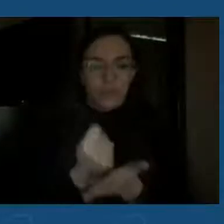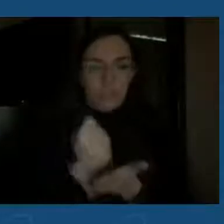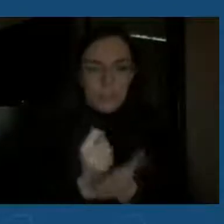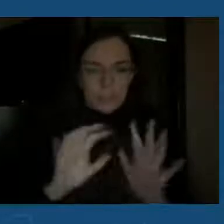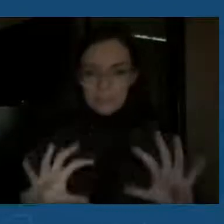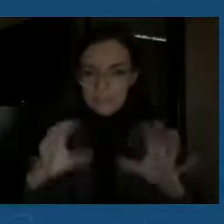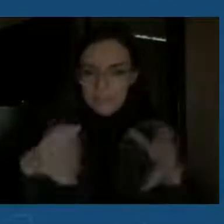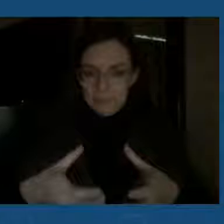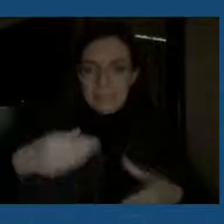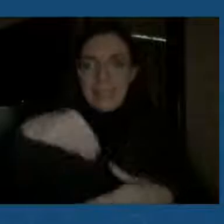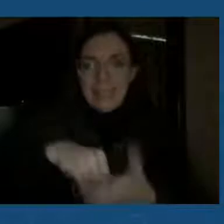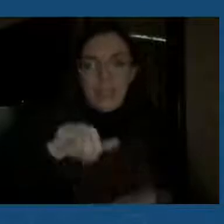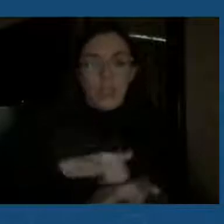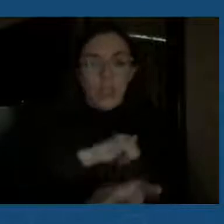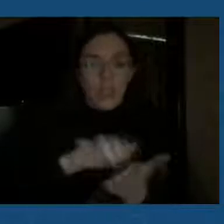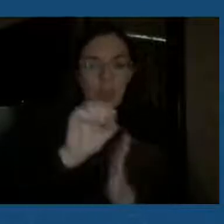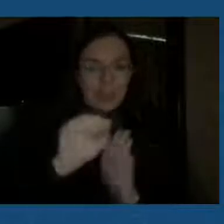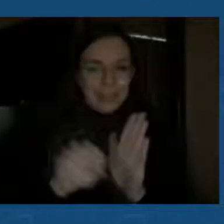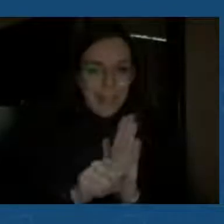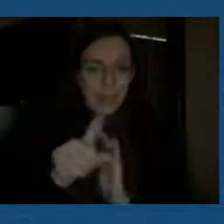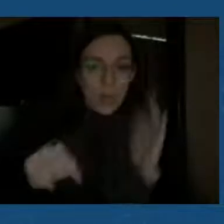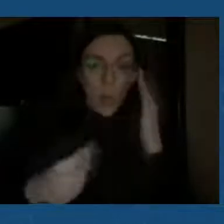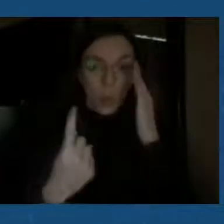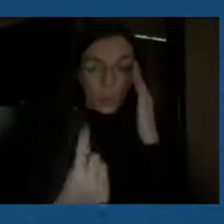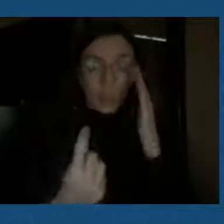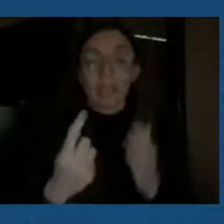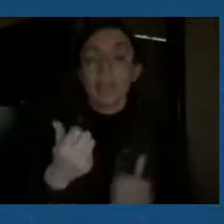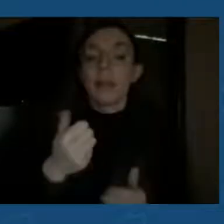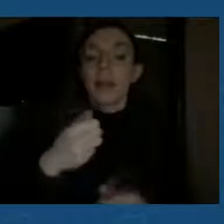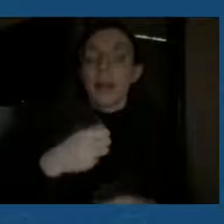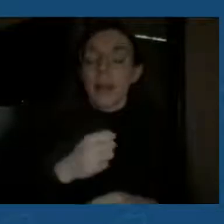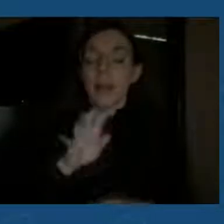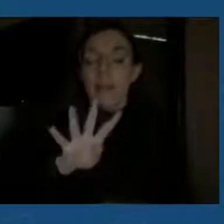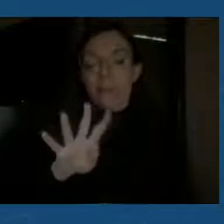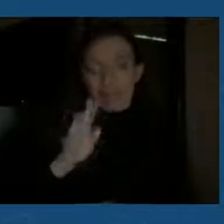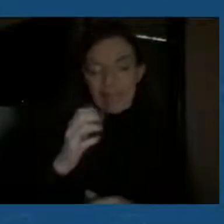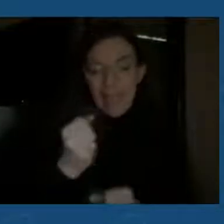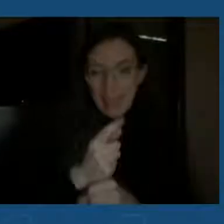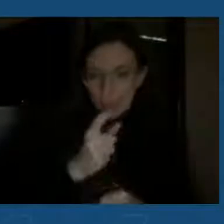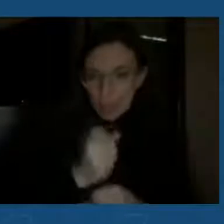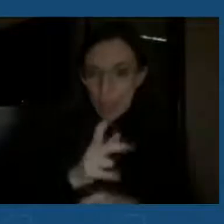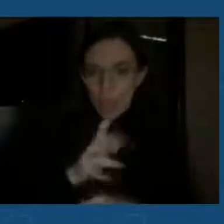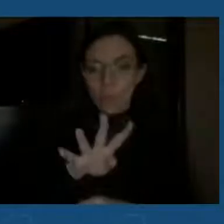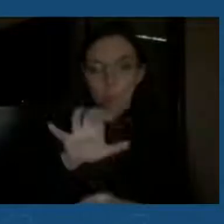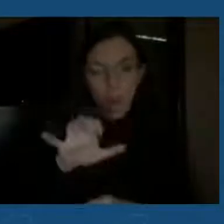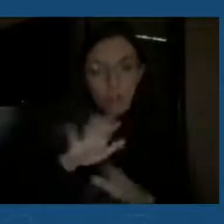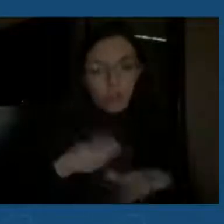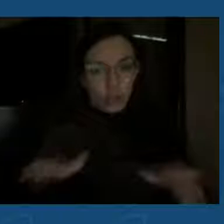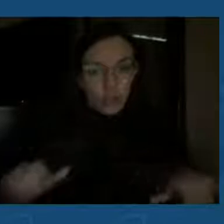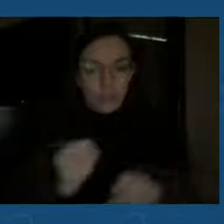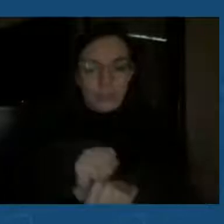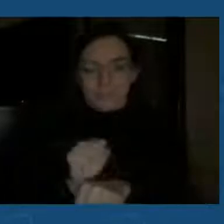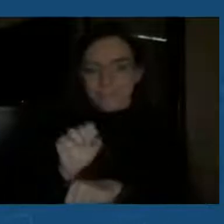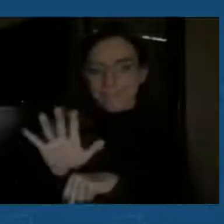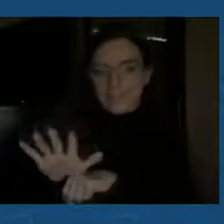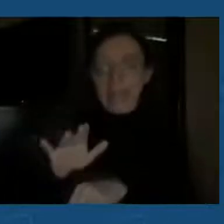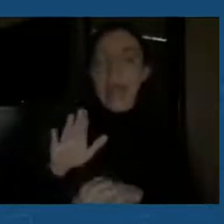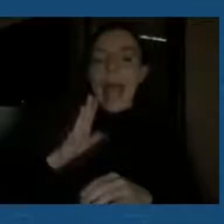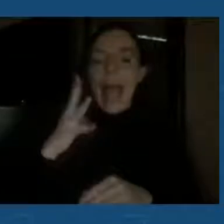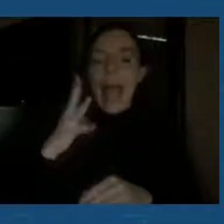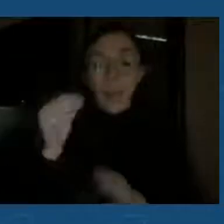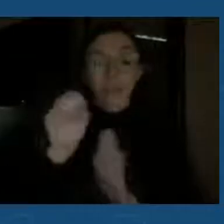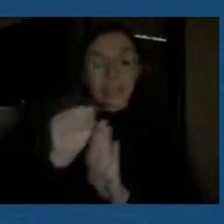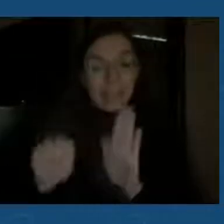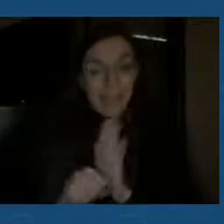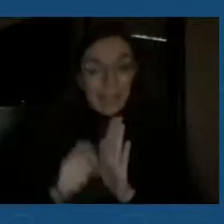the state. Each year, 400 children are sent out of state for this treatment, and many, many more who cannot afford to